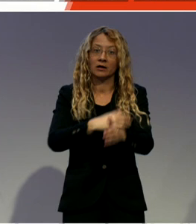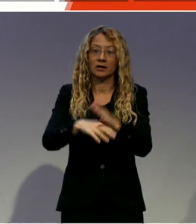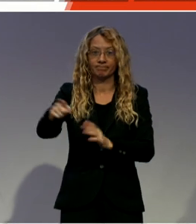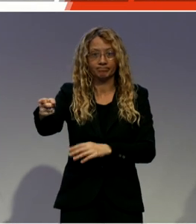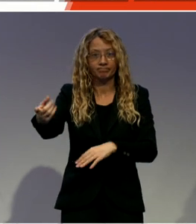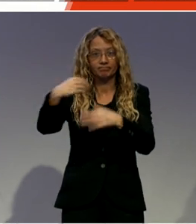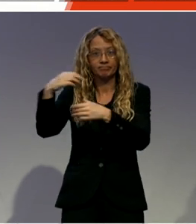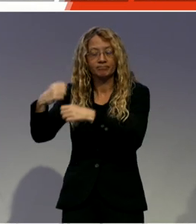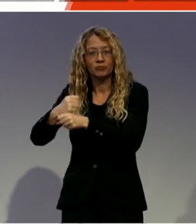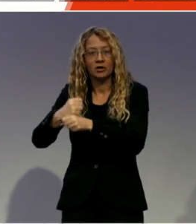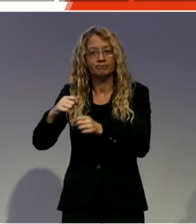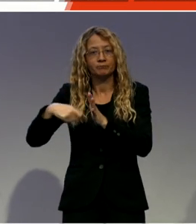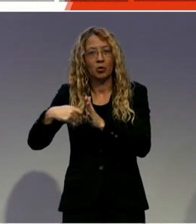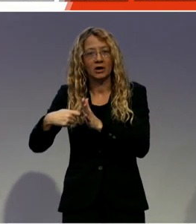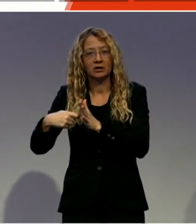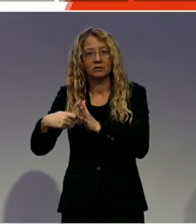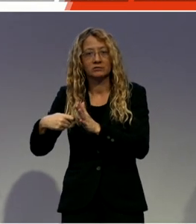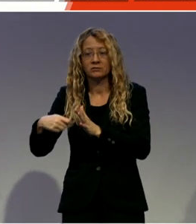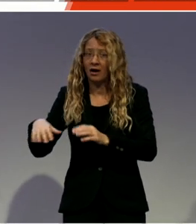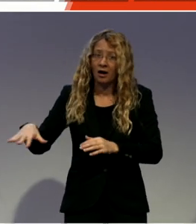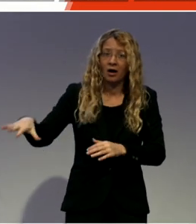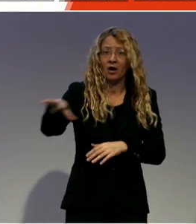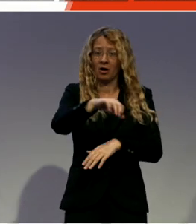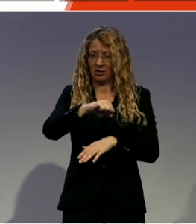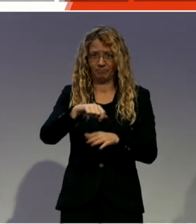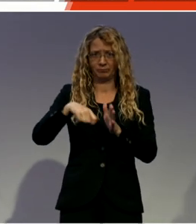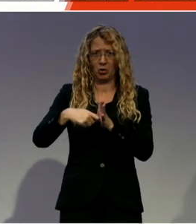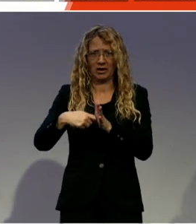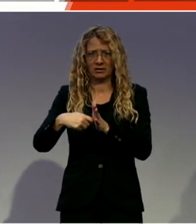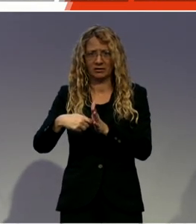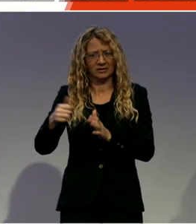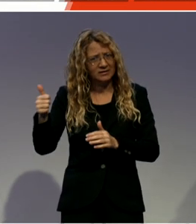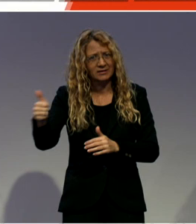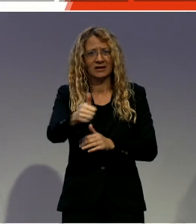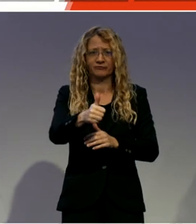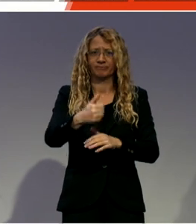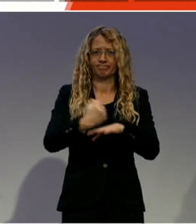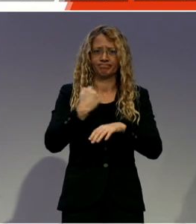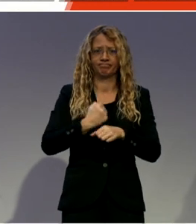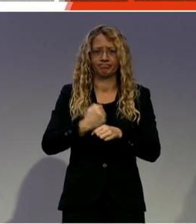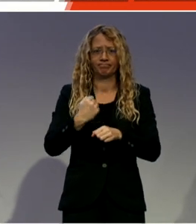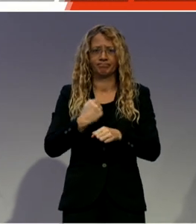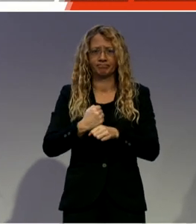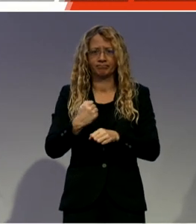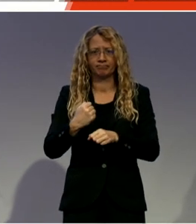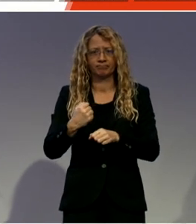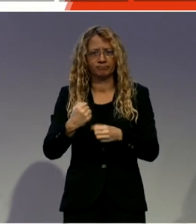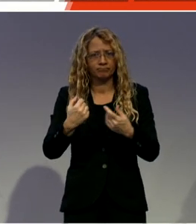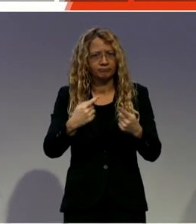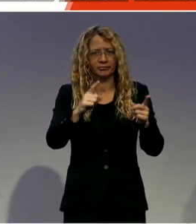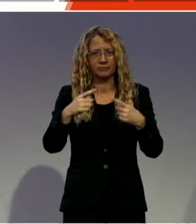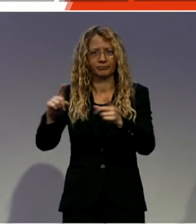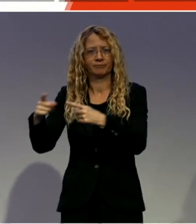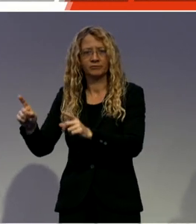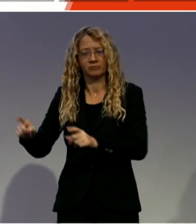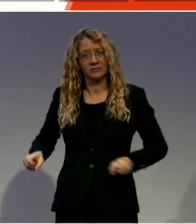those projects have been transmitted to others by wheelchair users to wheelchair users. Yes.